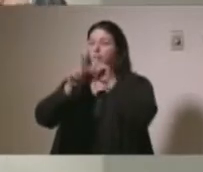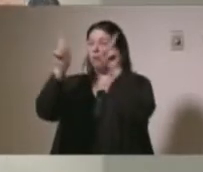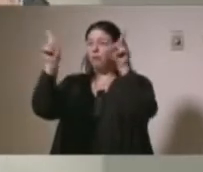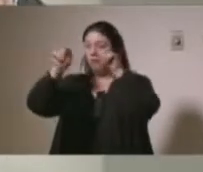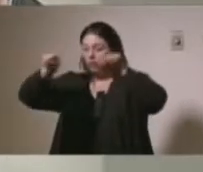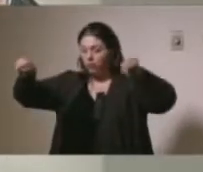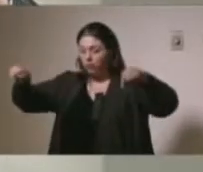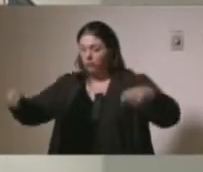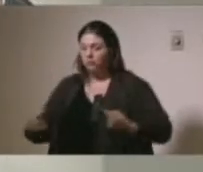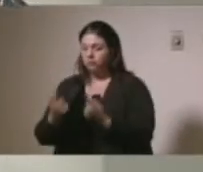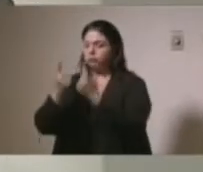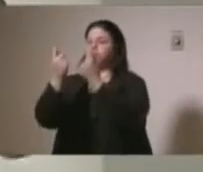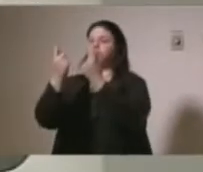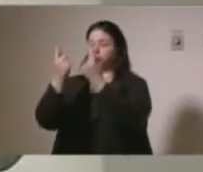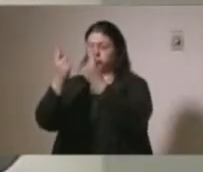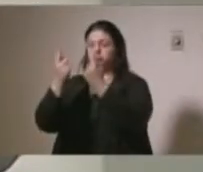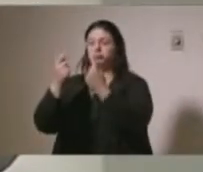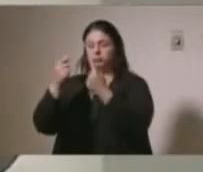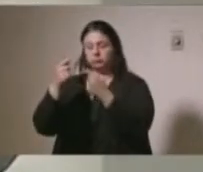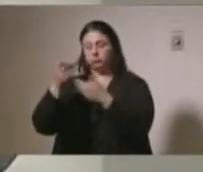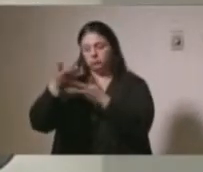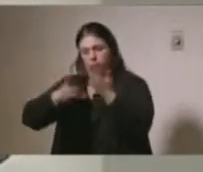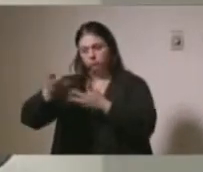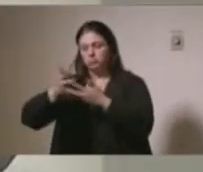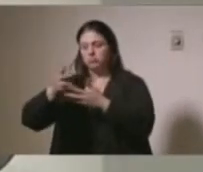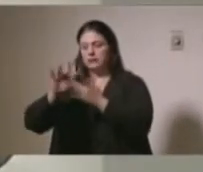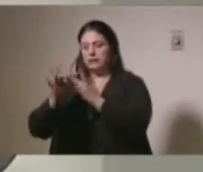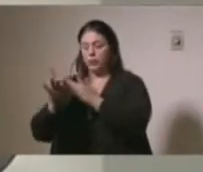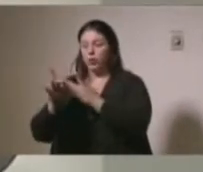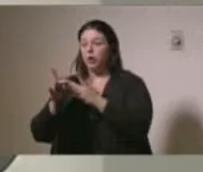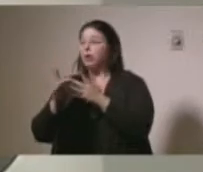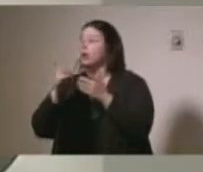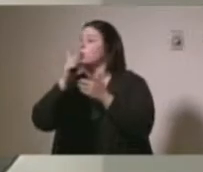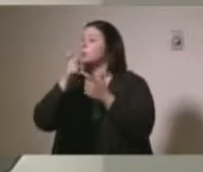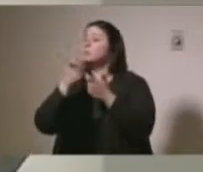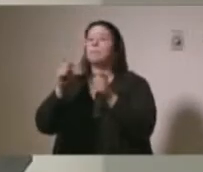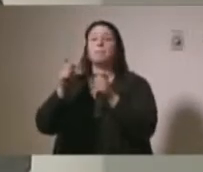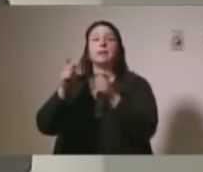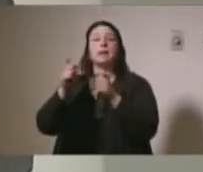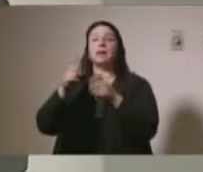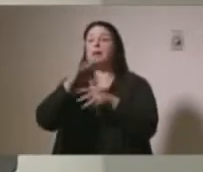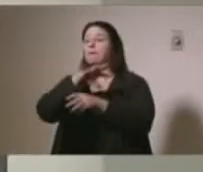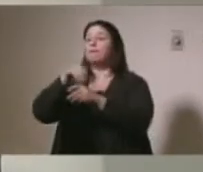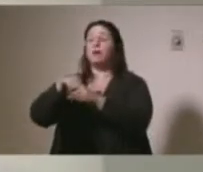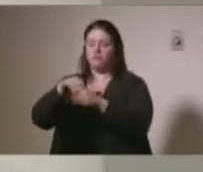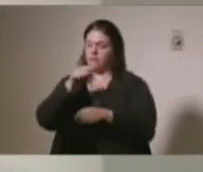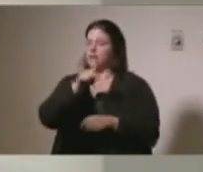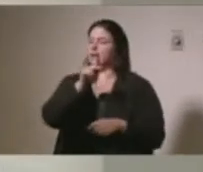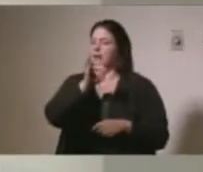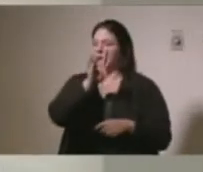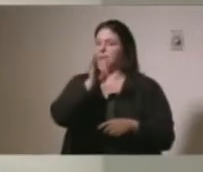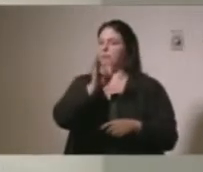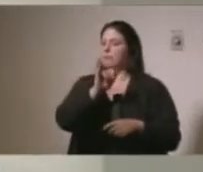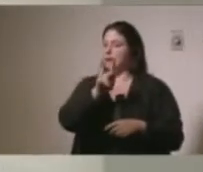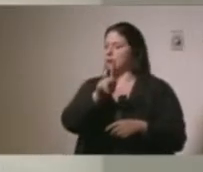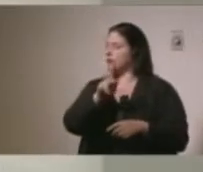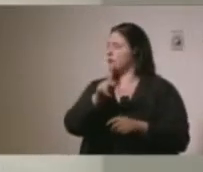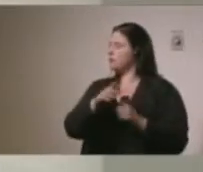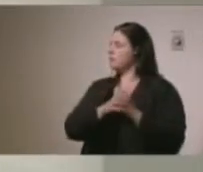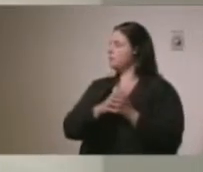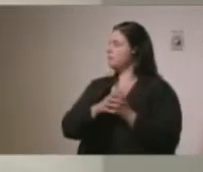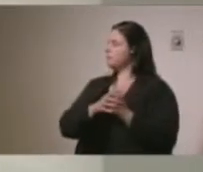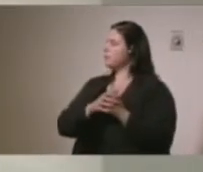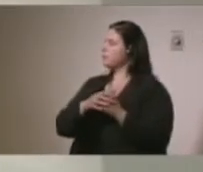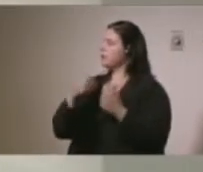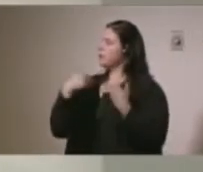New Zealand Post network, and Kiwibank is a big part of that. And just have a look at, you've got the